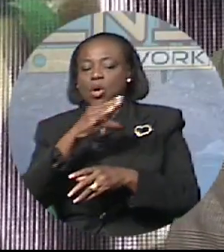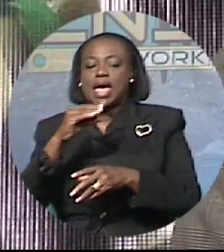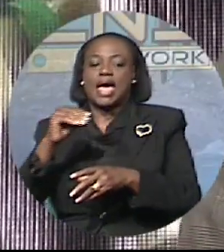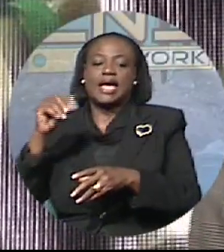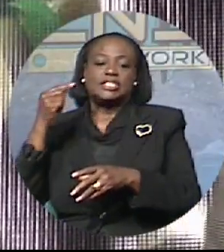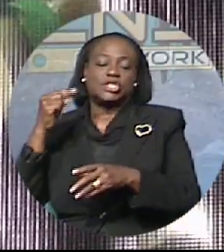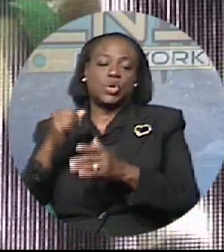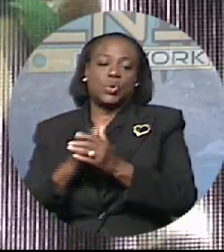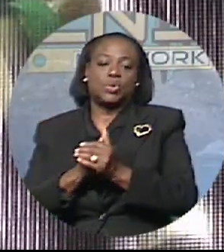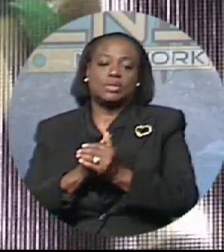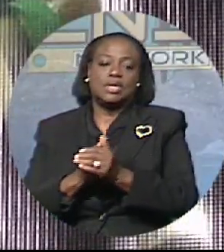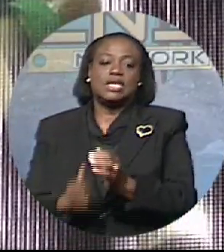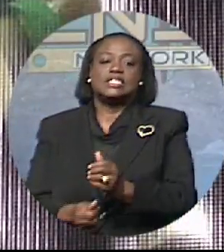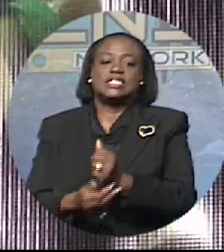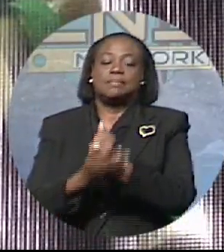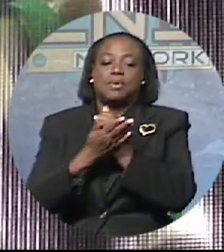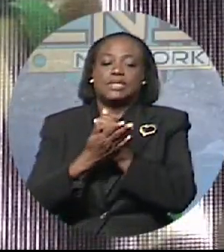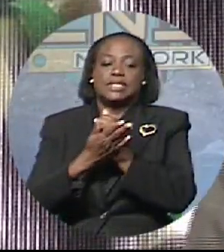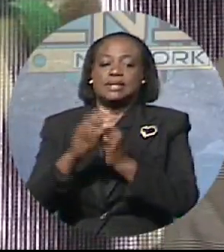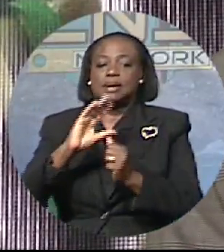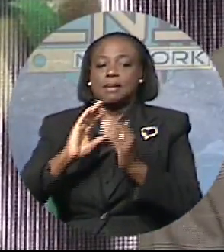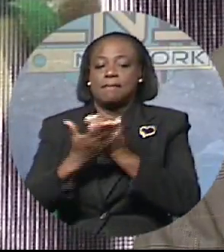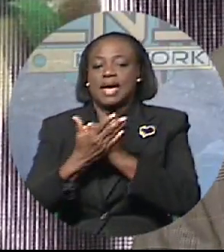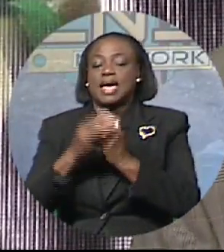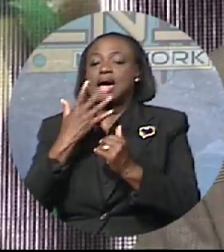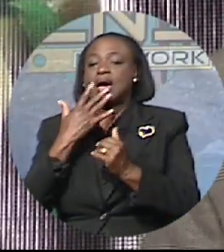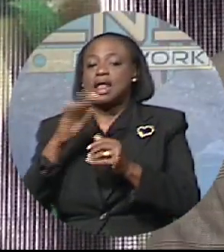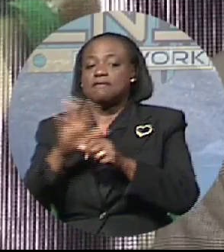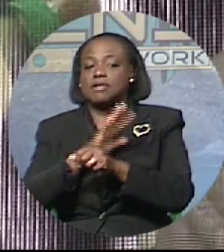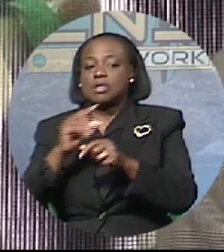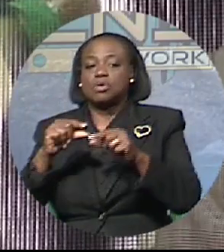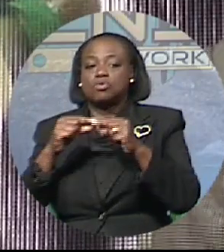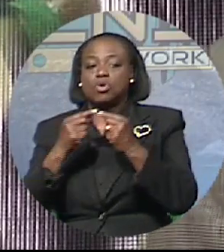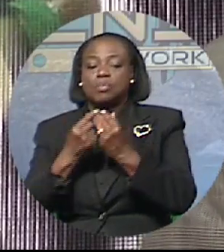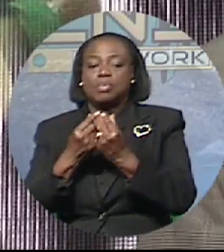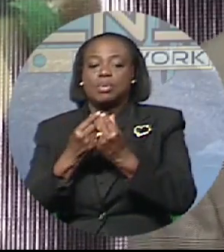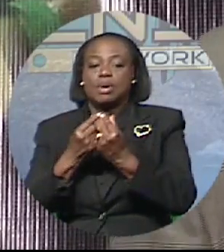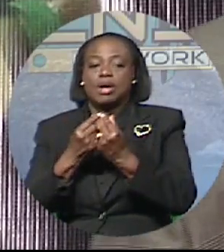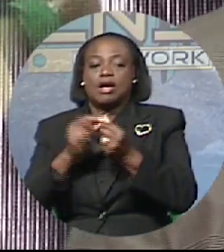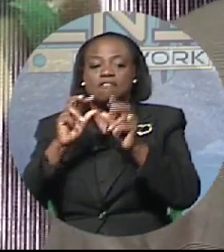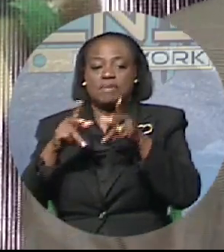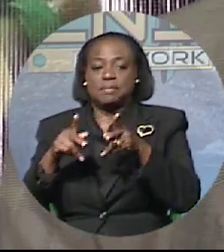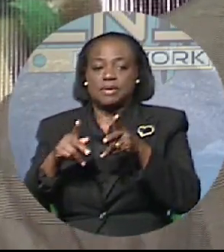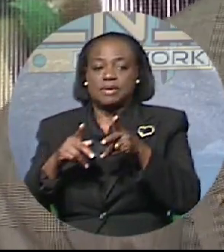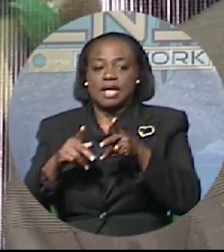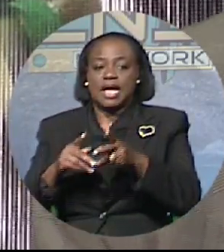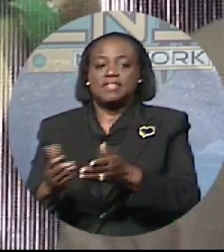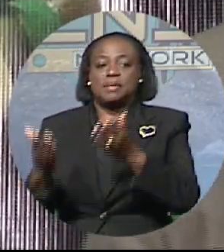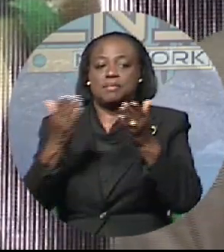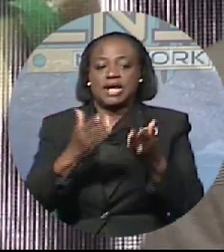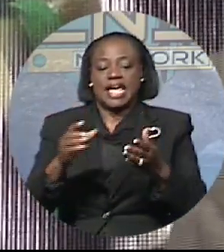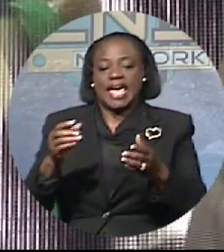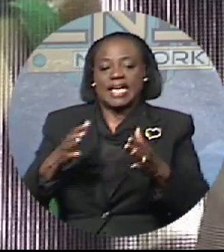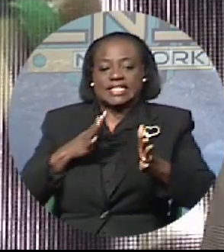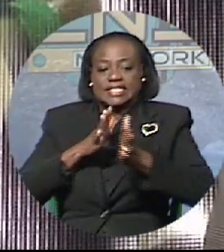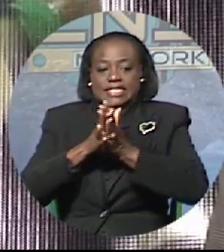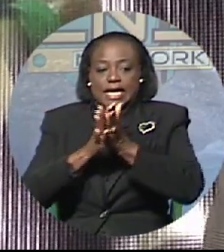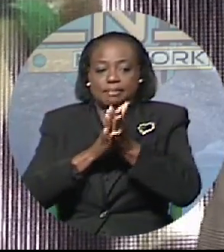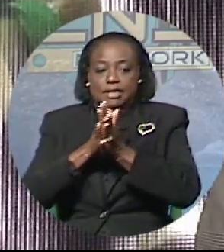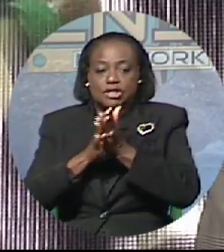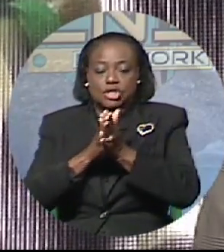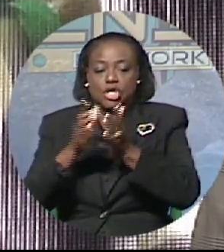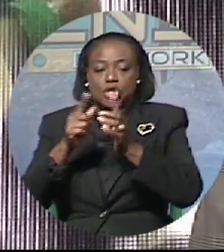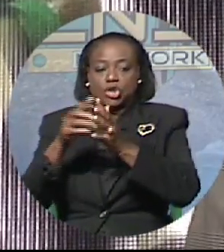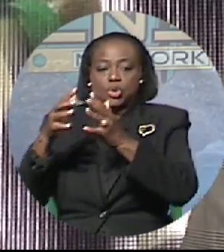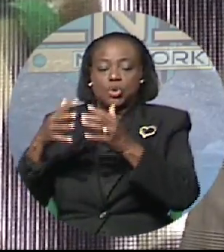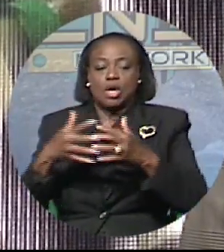Supported by a colorful group of fans. The fans are very colorful and always bring a special brand of excitement to all